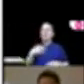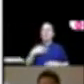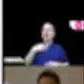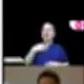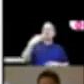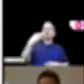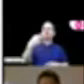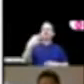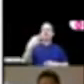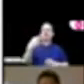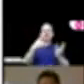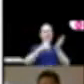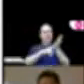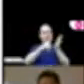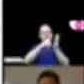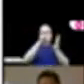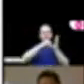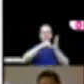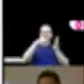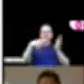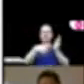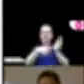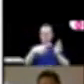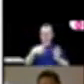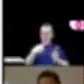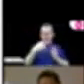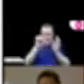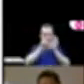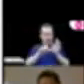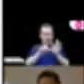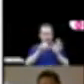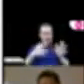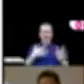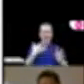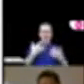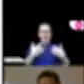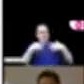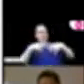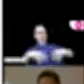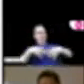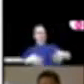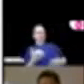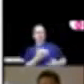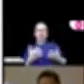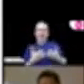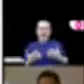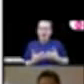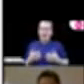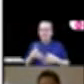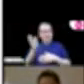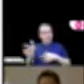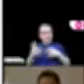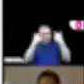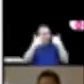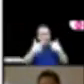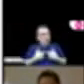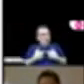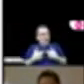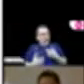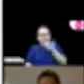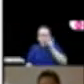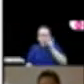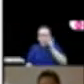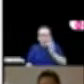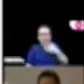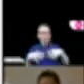for LISC, they had a hard time because I would ask them, how do I dress up if someone is going to court? How does a lesbian woman look